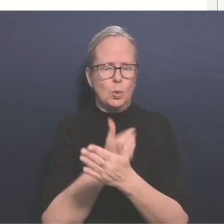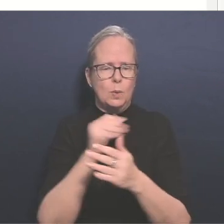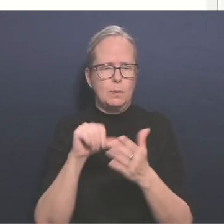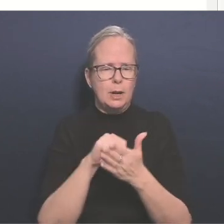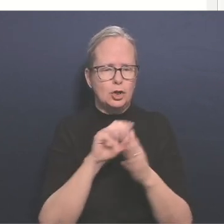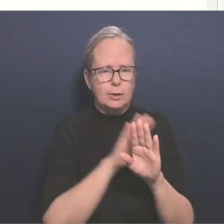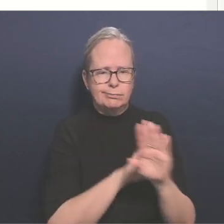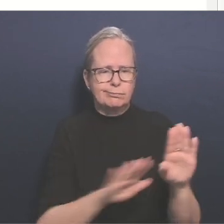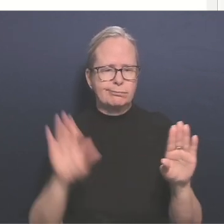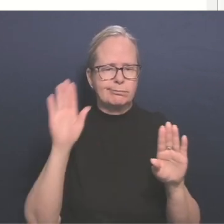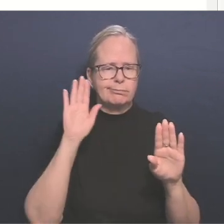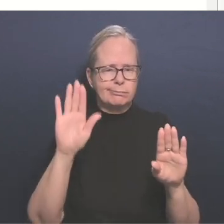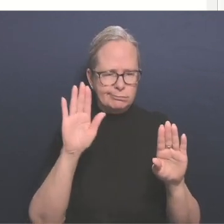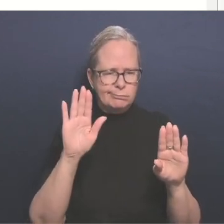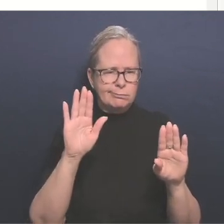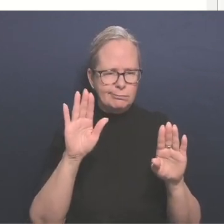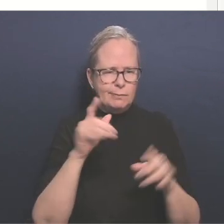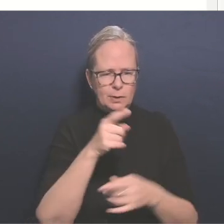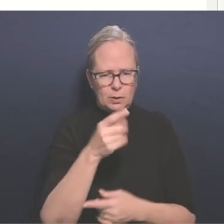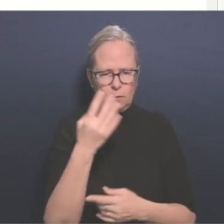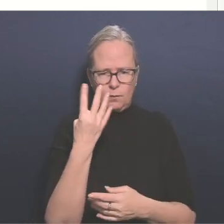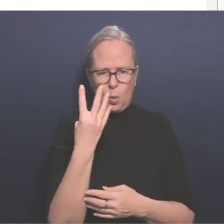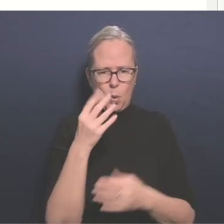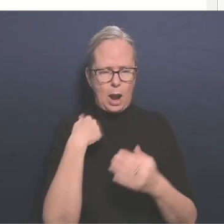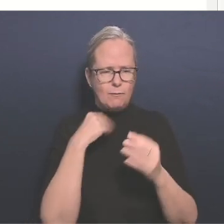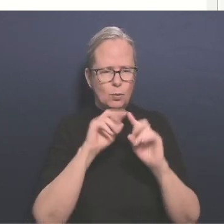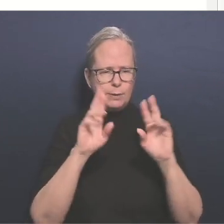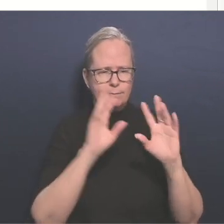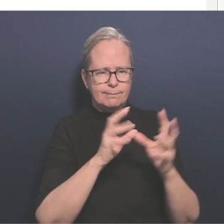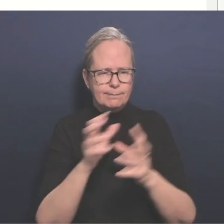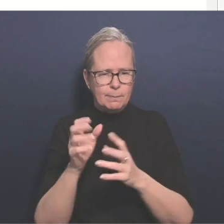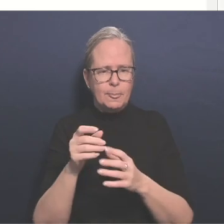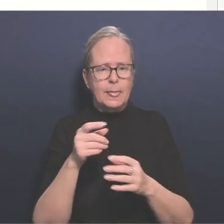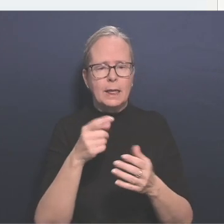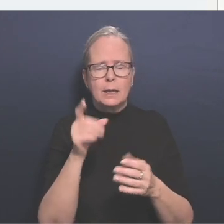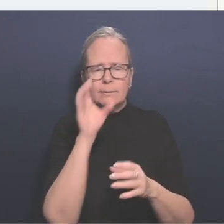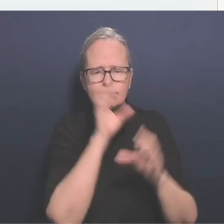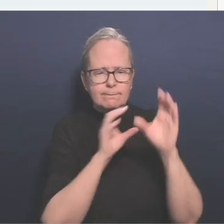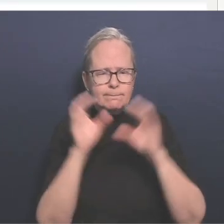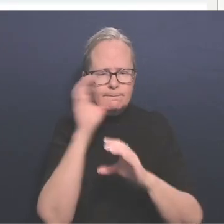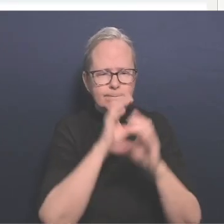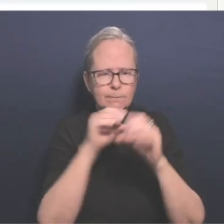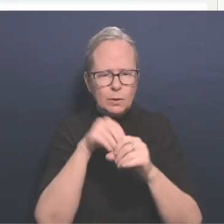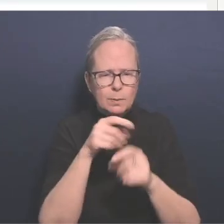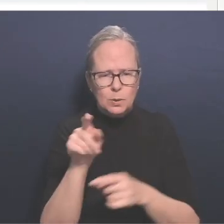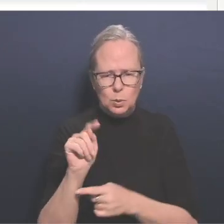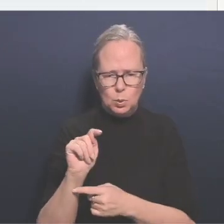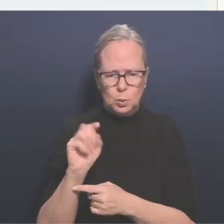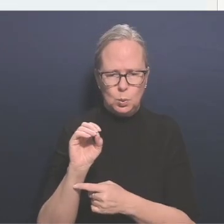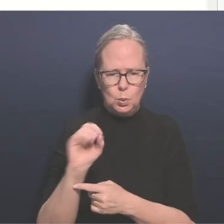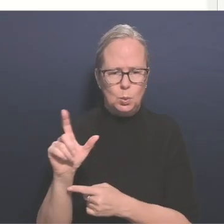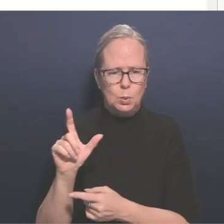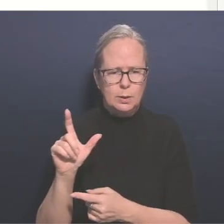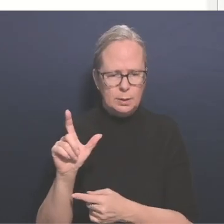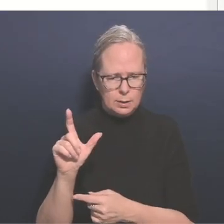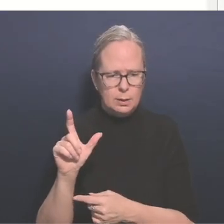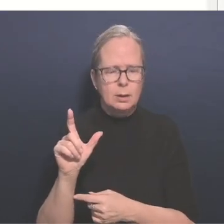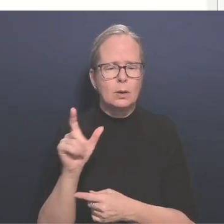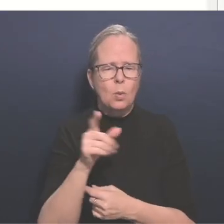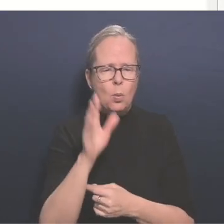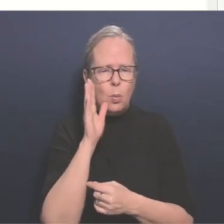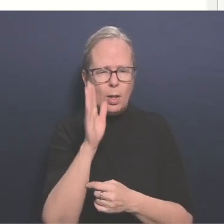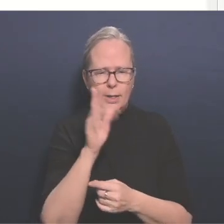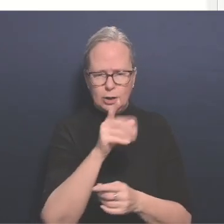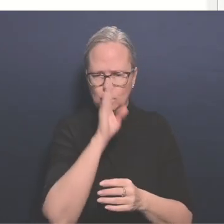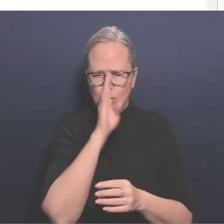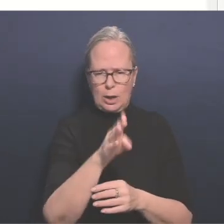tool from those experts across Canada. So the 4 benefits that you'll find here, and you'll see you